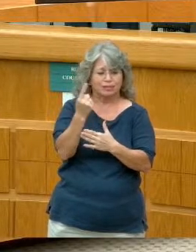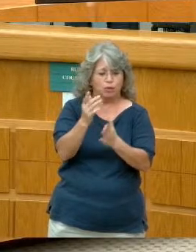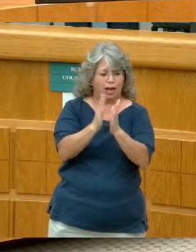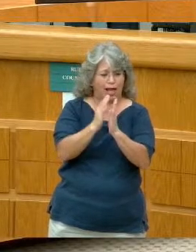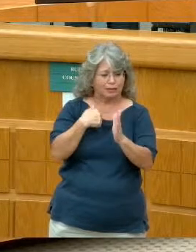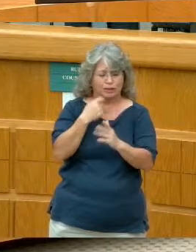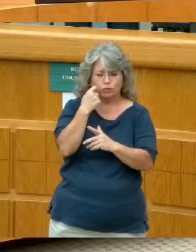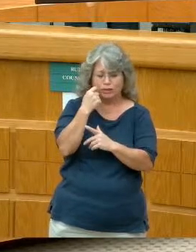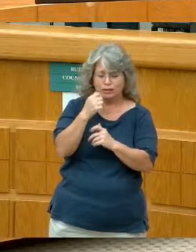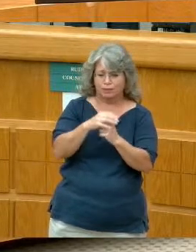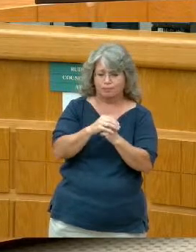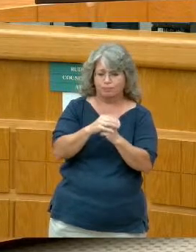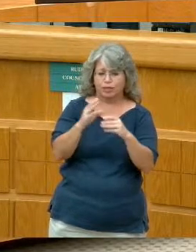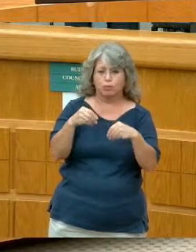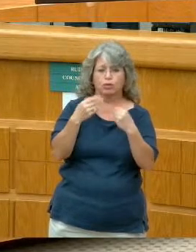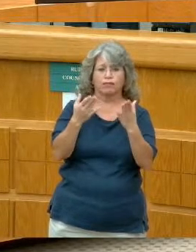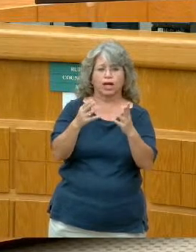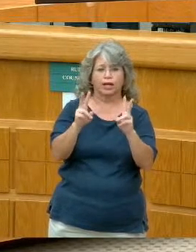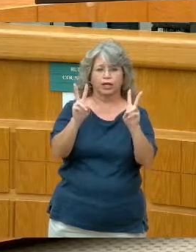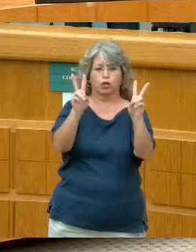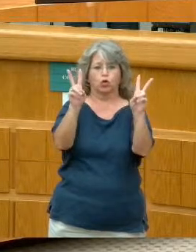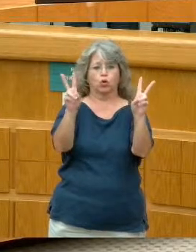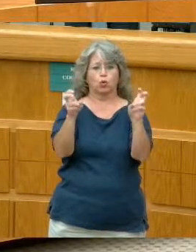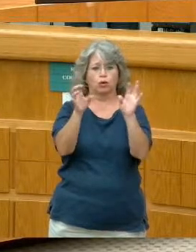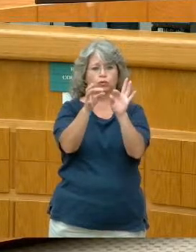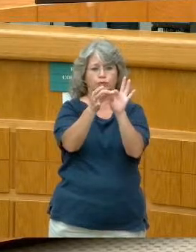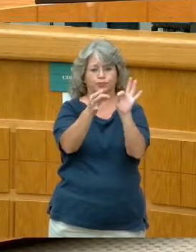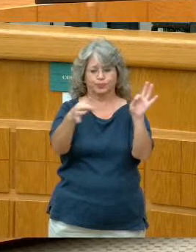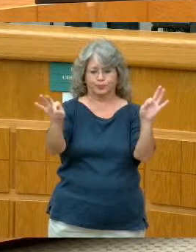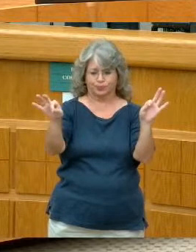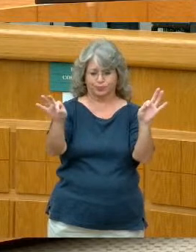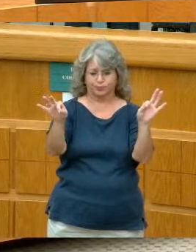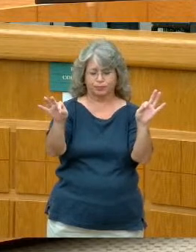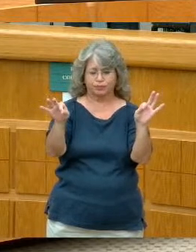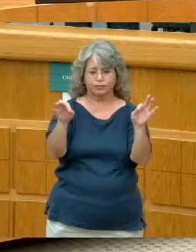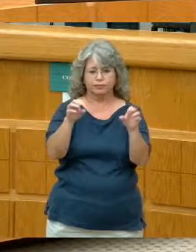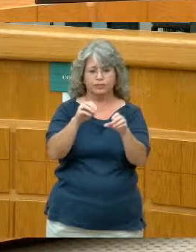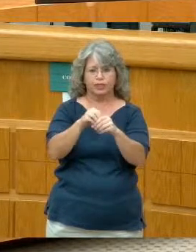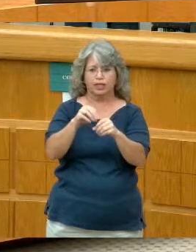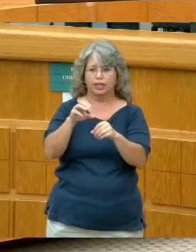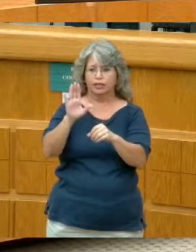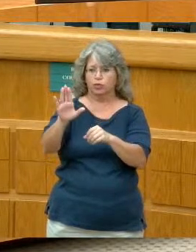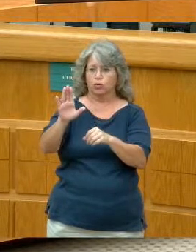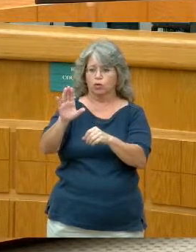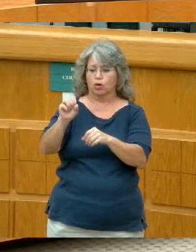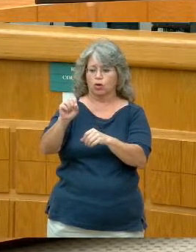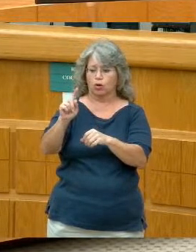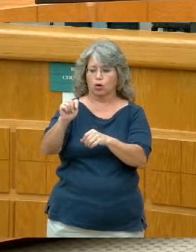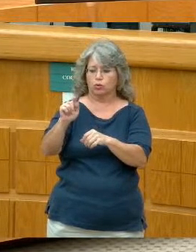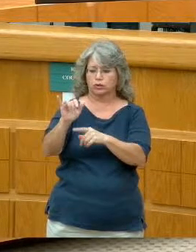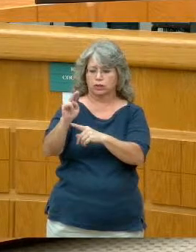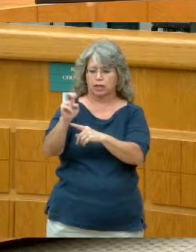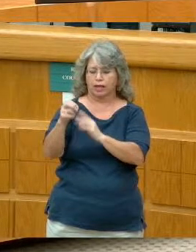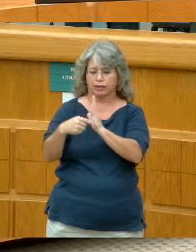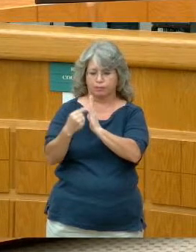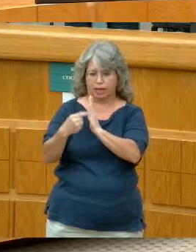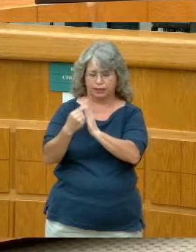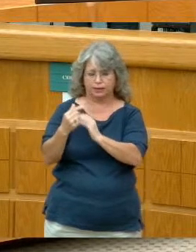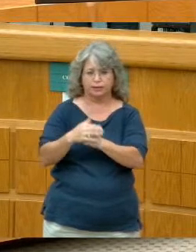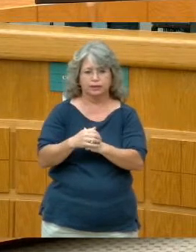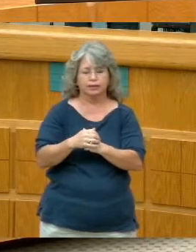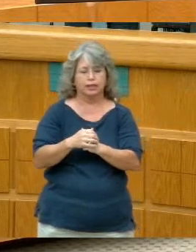this, I was asked recently to provide a quote in your Coastlines magazine. And I'd like to